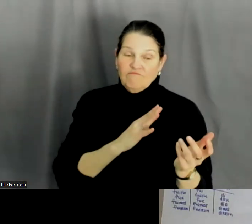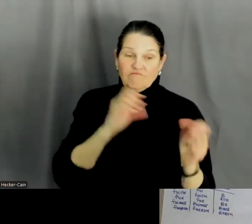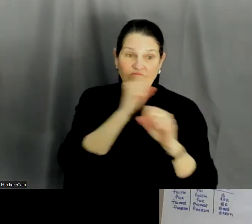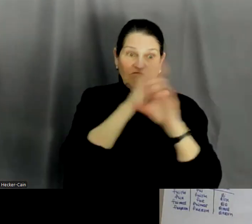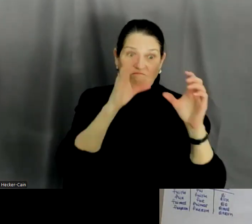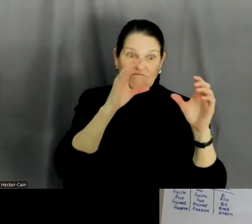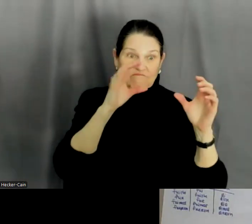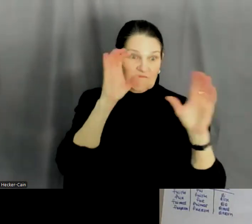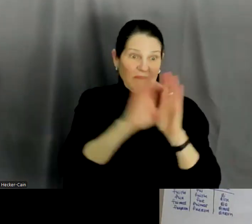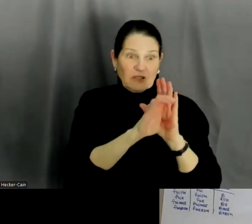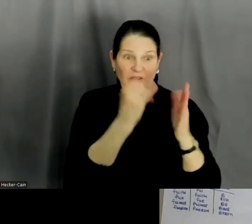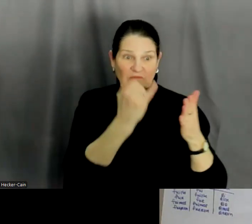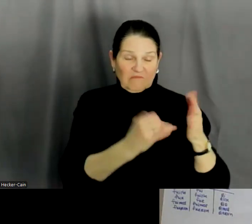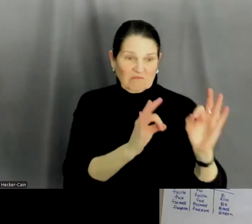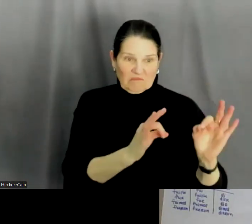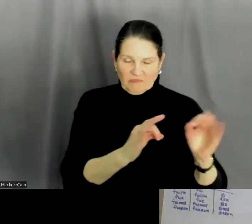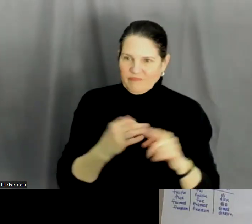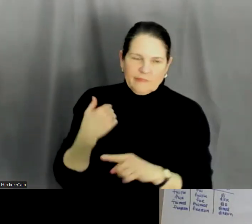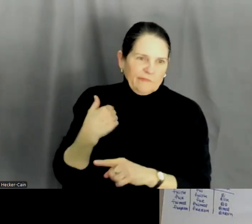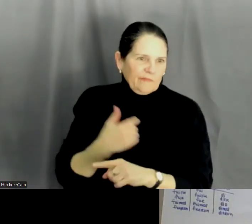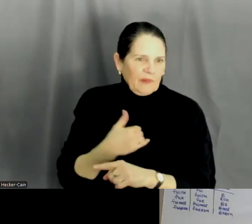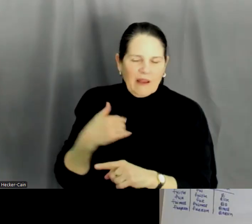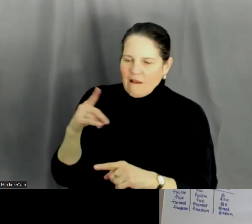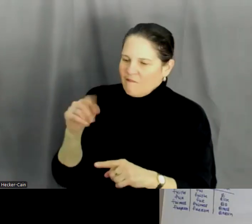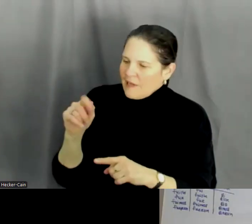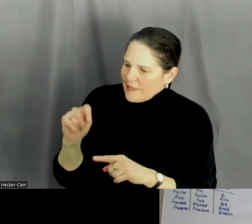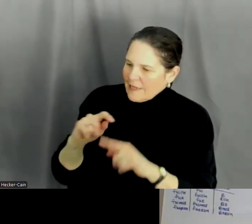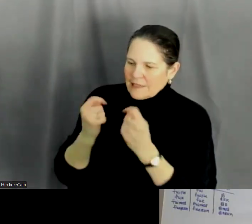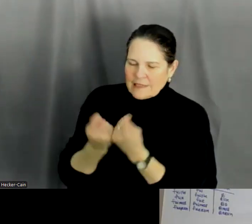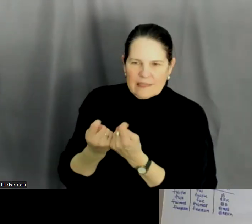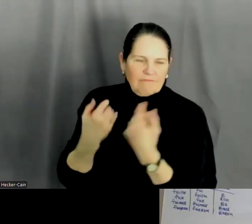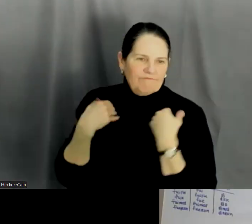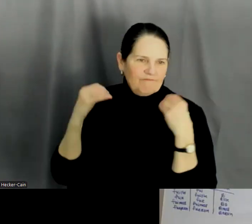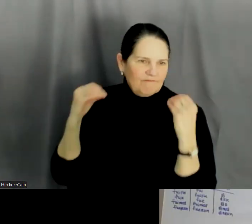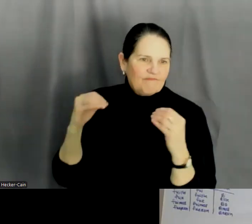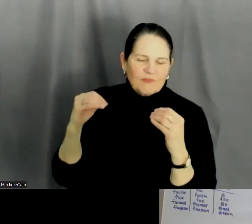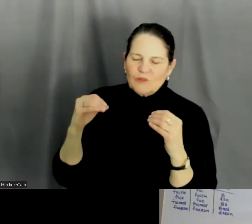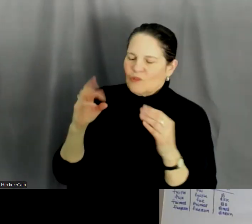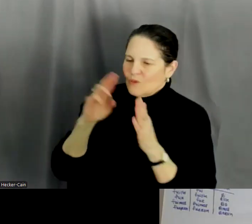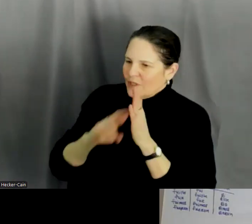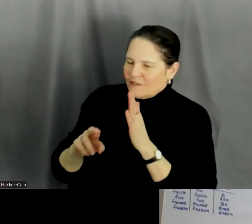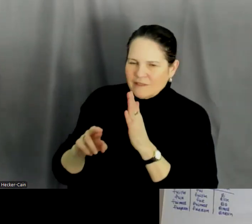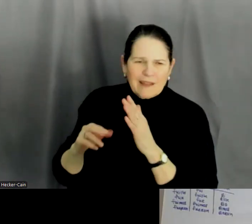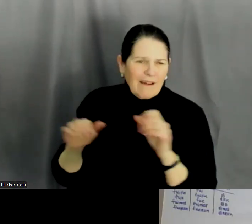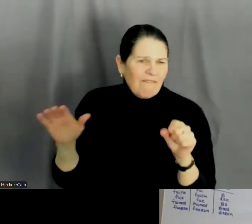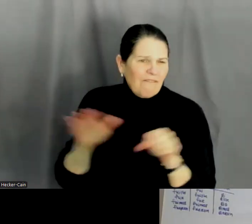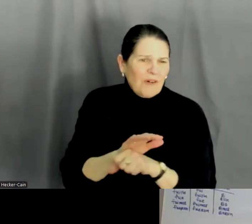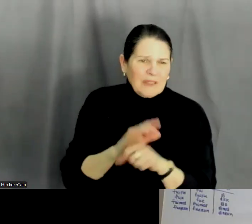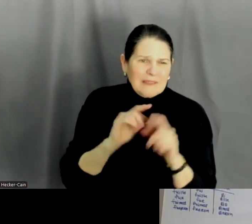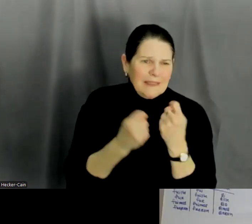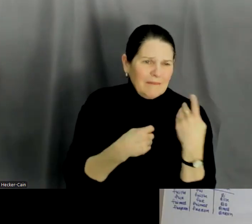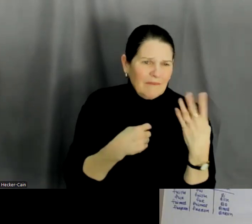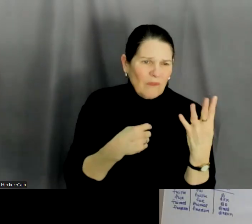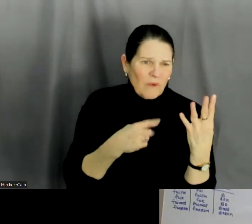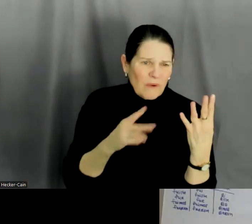us, because we don't have, a data team or a research team, our policy and campaign team is a staff of 4. And we don't have that type